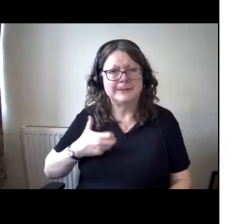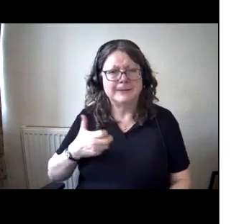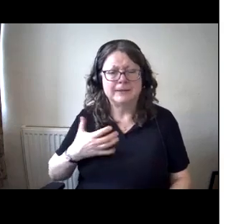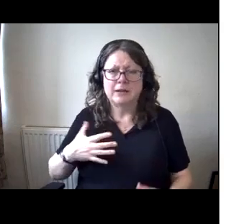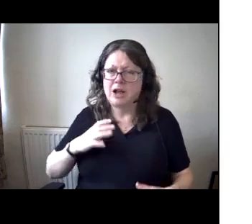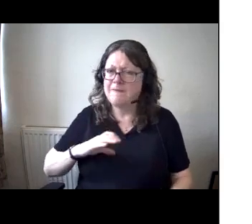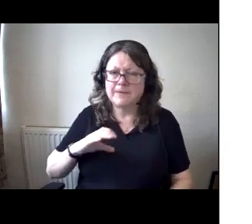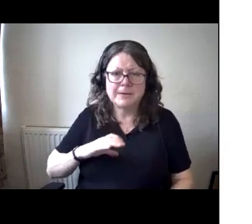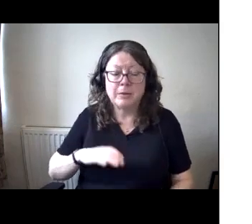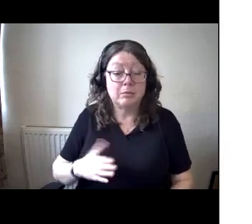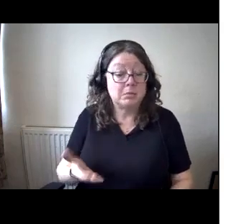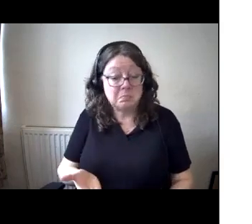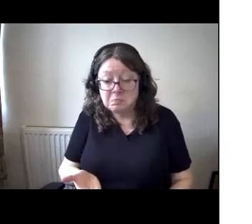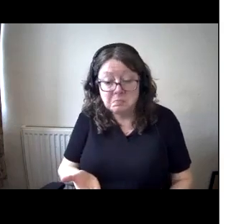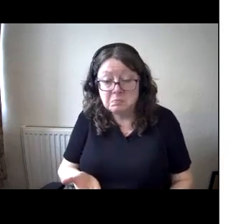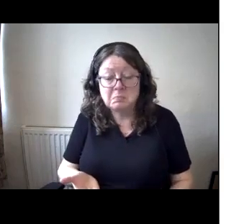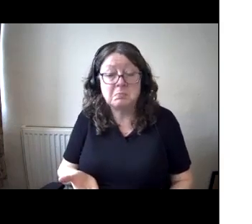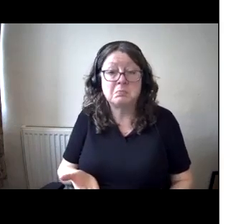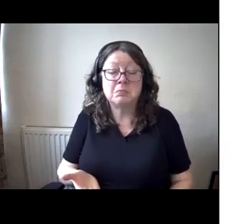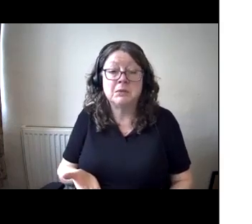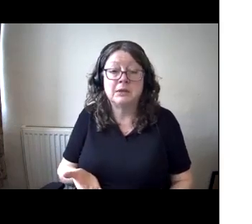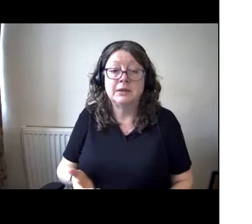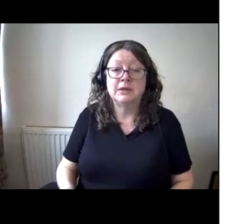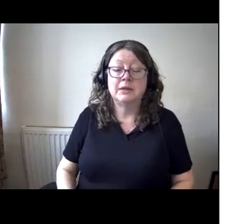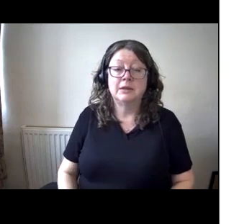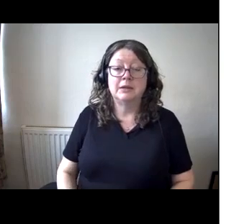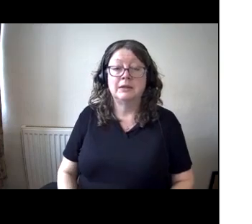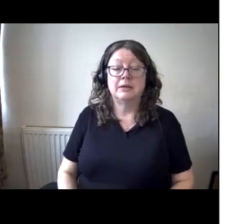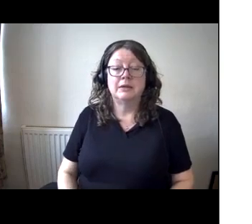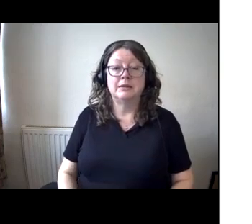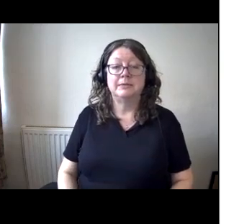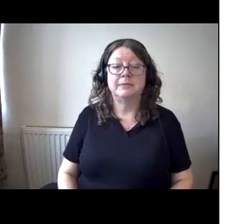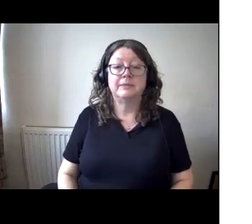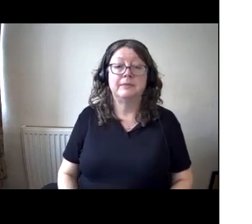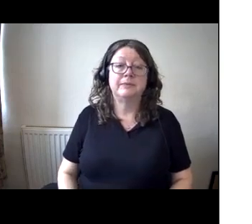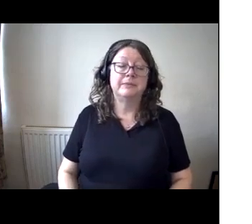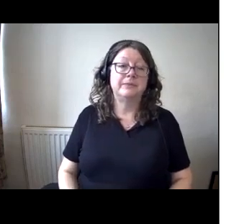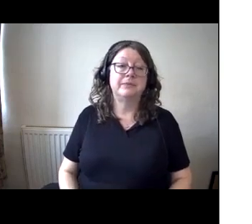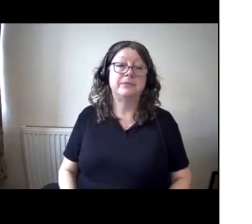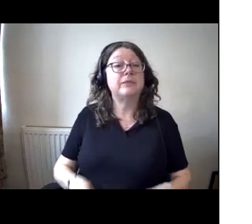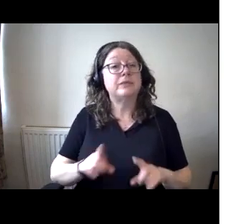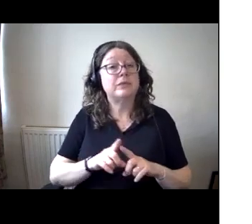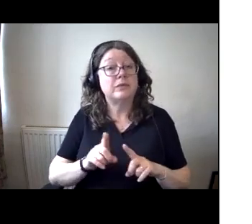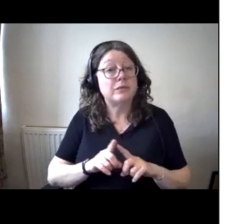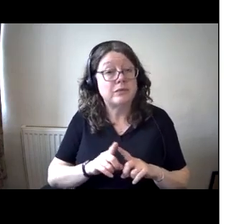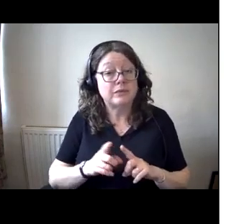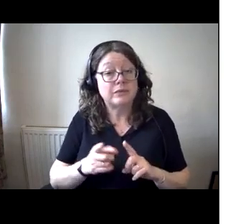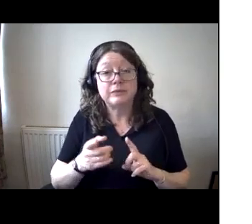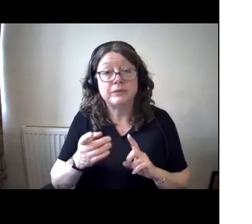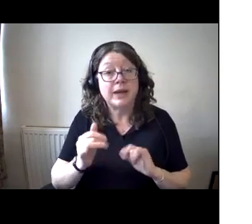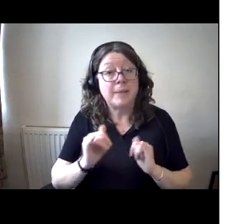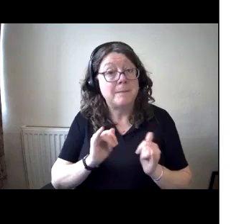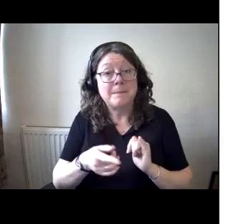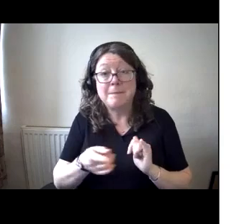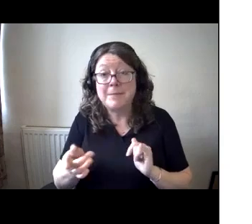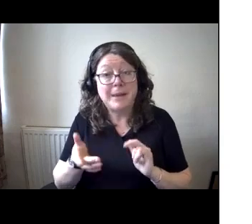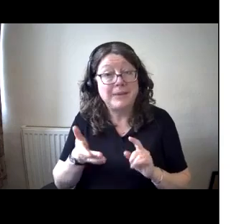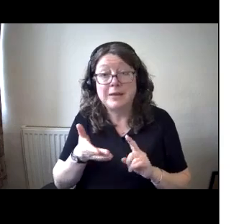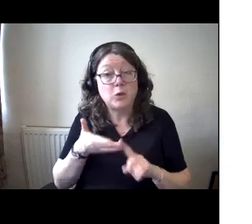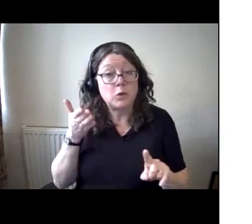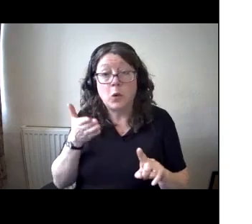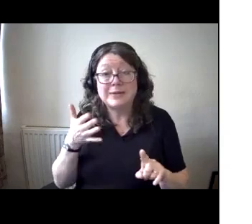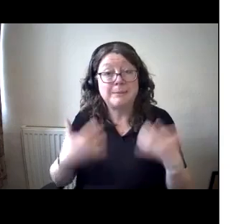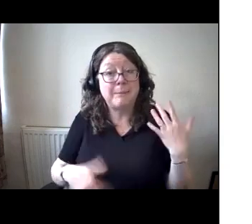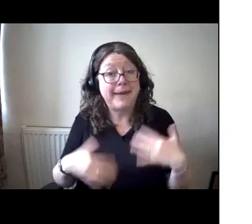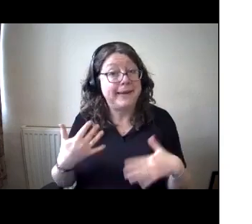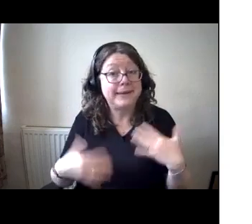might not notice that. They might not sort of show any awareness of pain. They may not register pain the